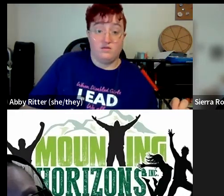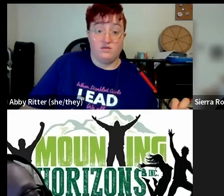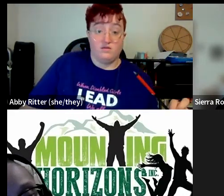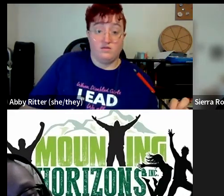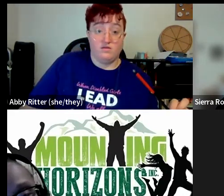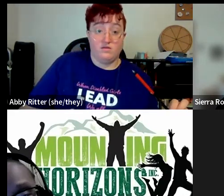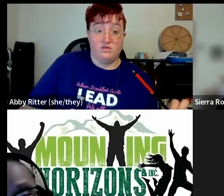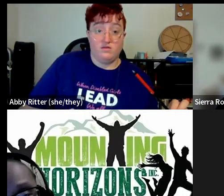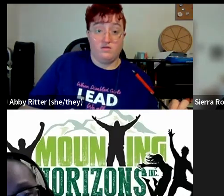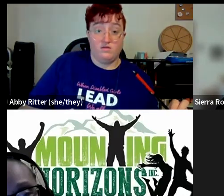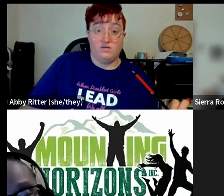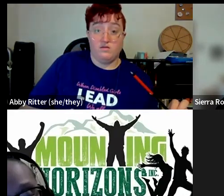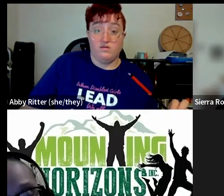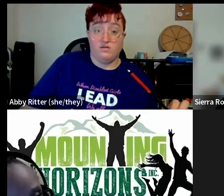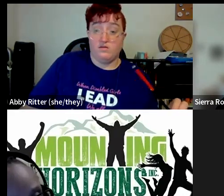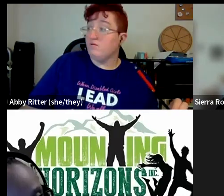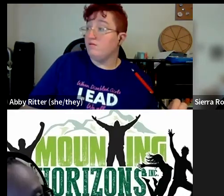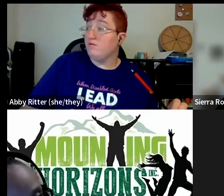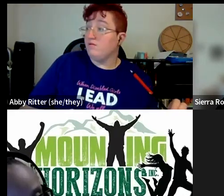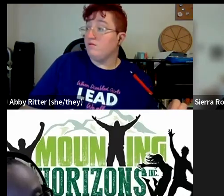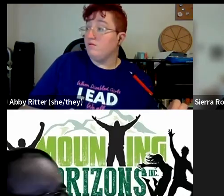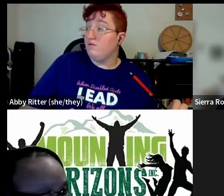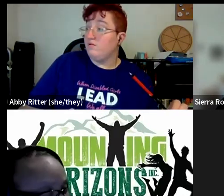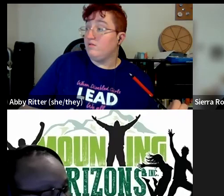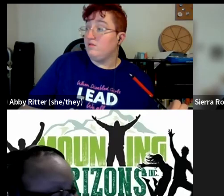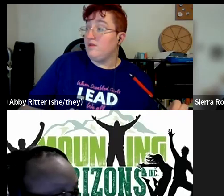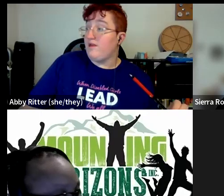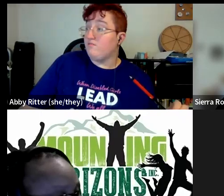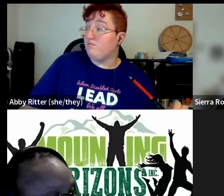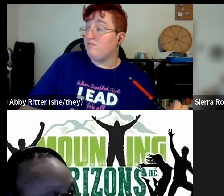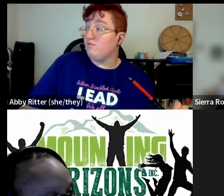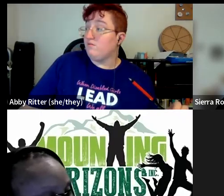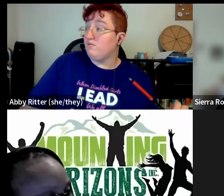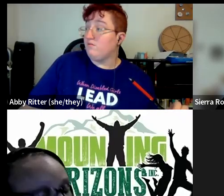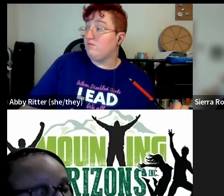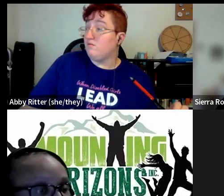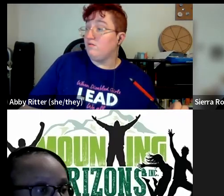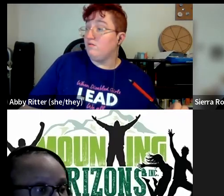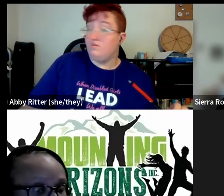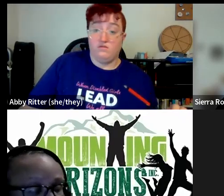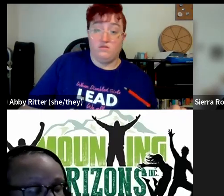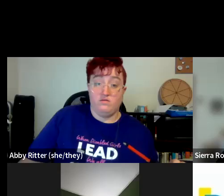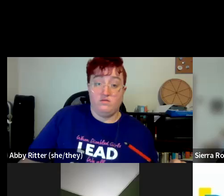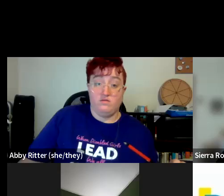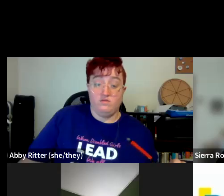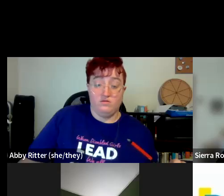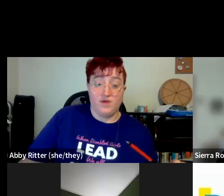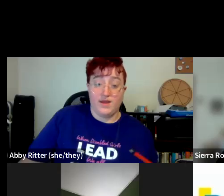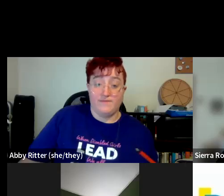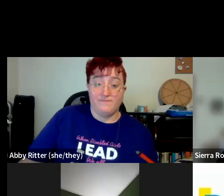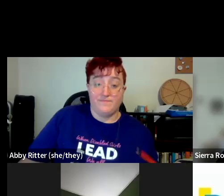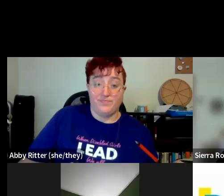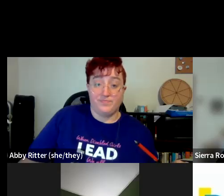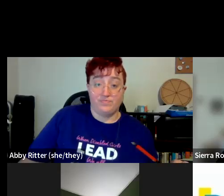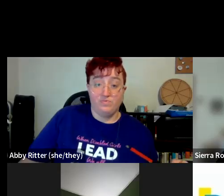Actually, could you transfer me to the disability history, please? Yes. Thank you. You